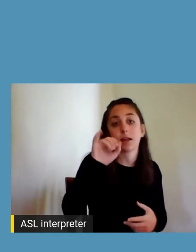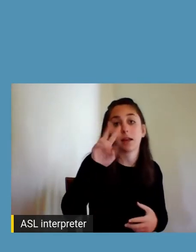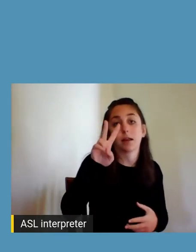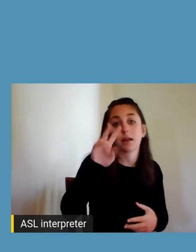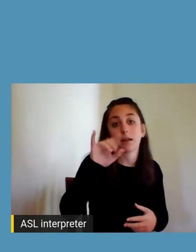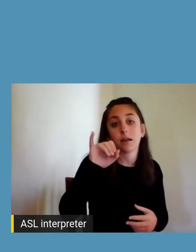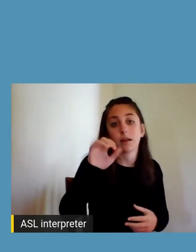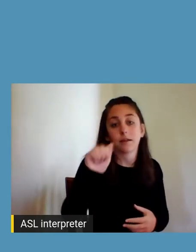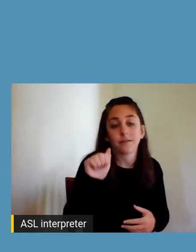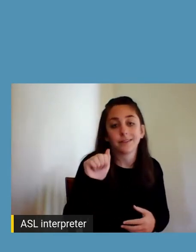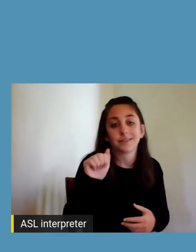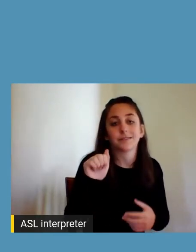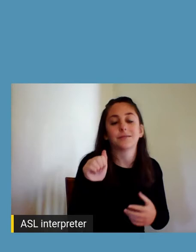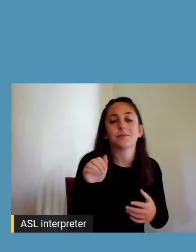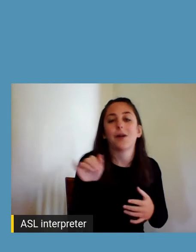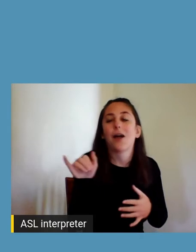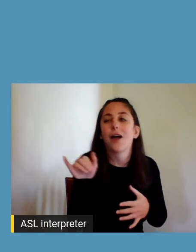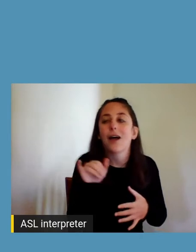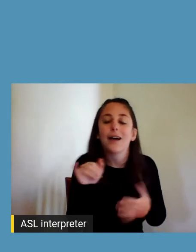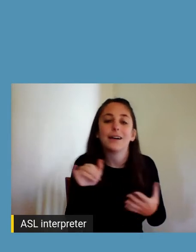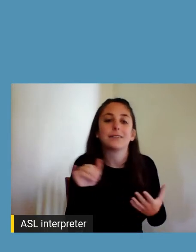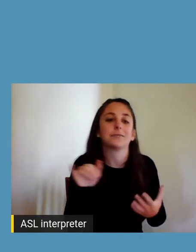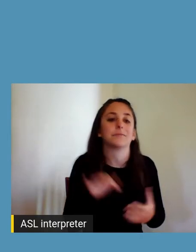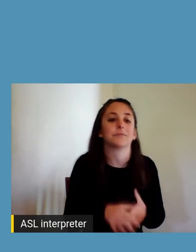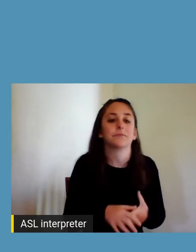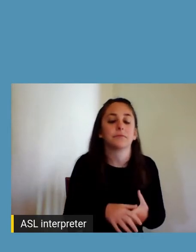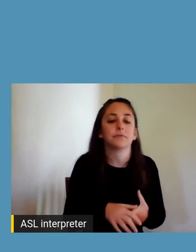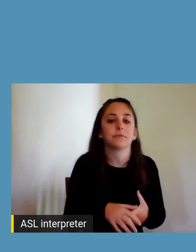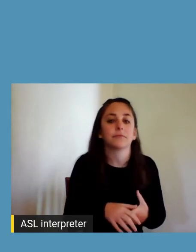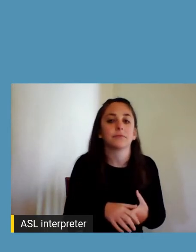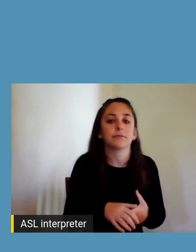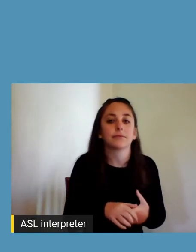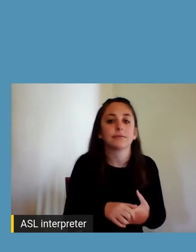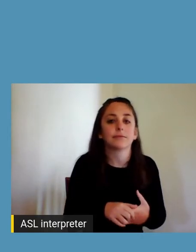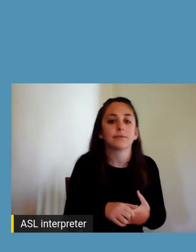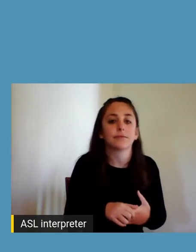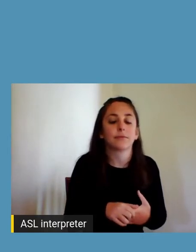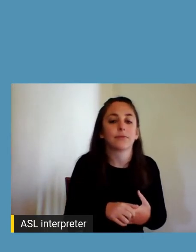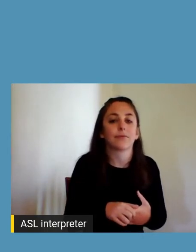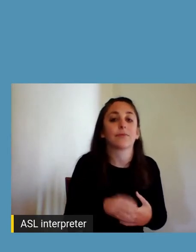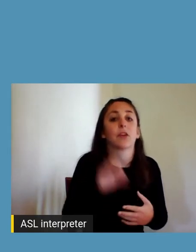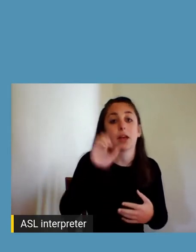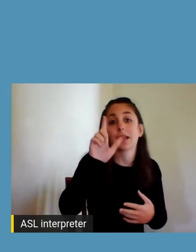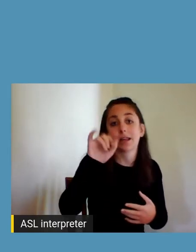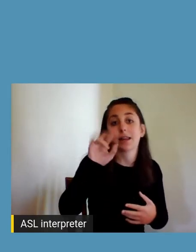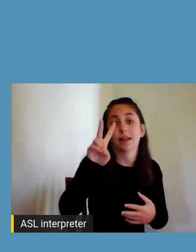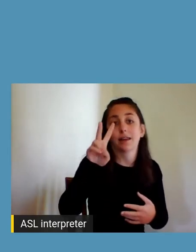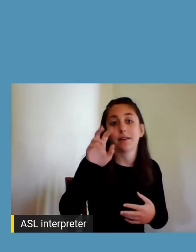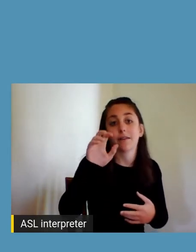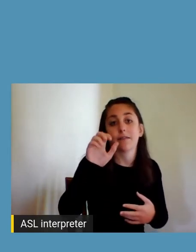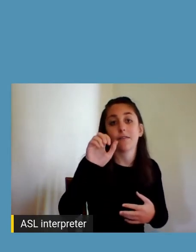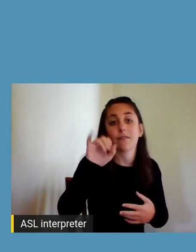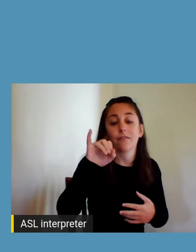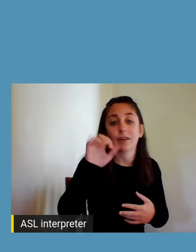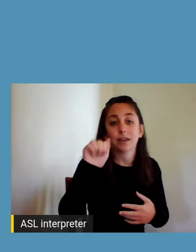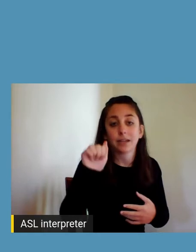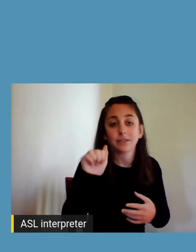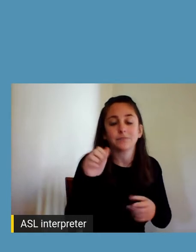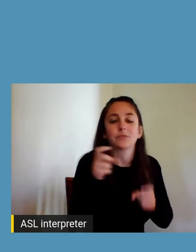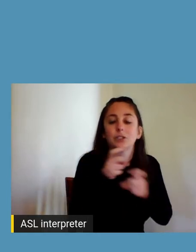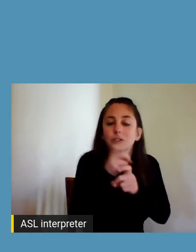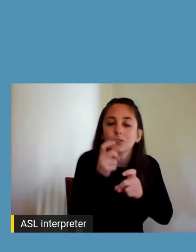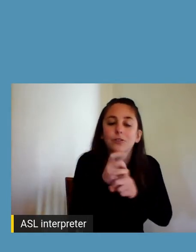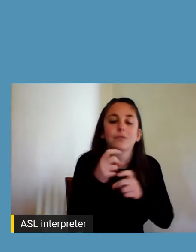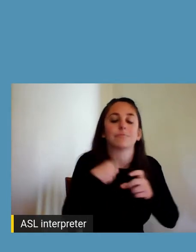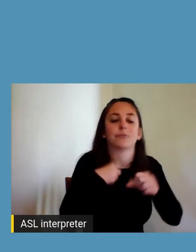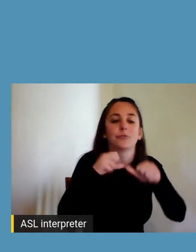I am also a stan. And so now I know that I'll make the Olivia Rodrigo joke when we get more youth tours.